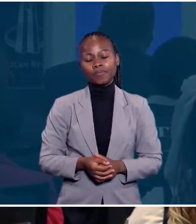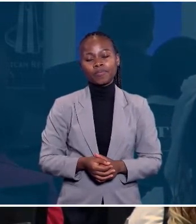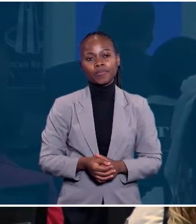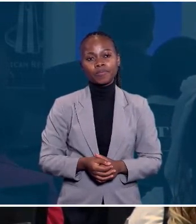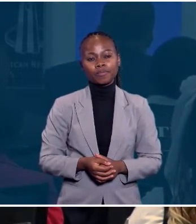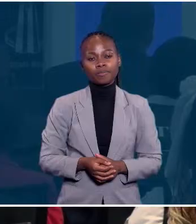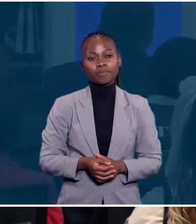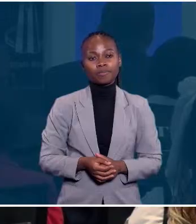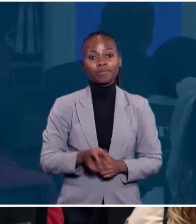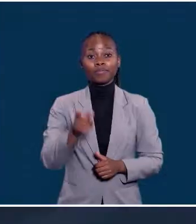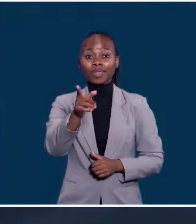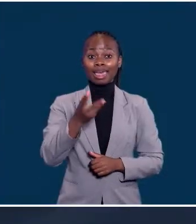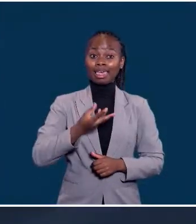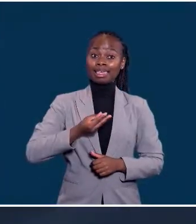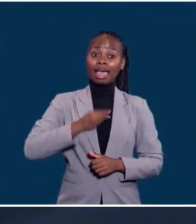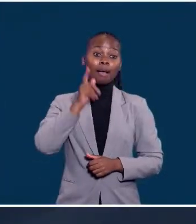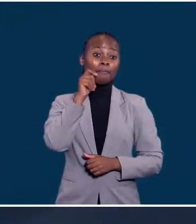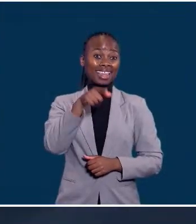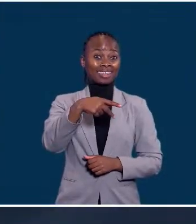My young man